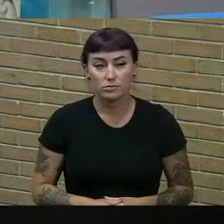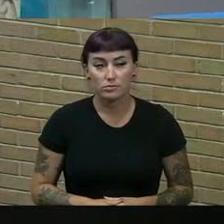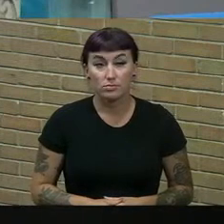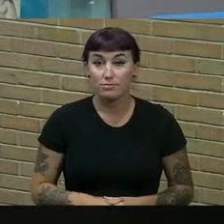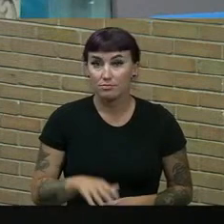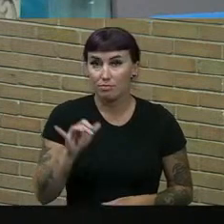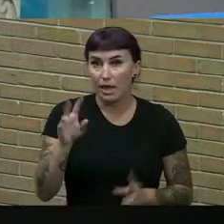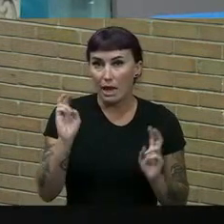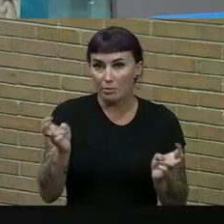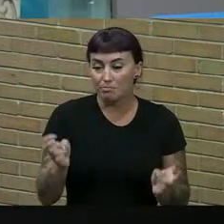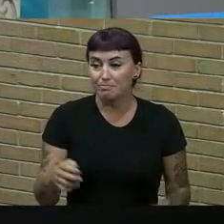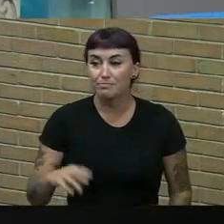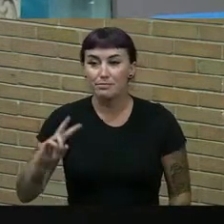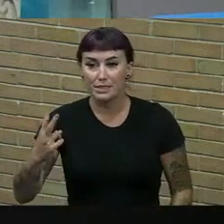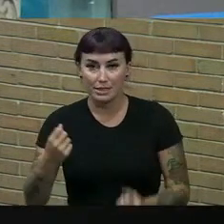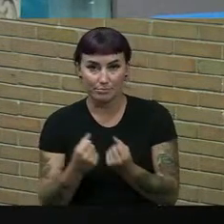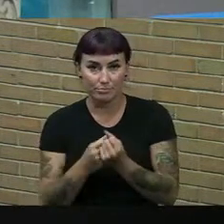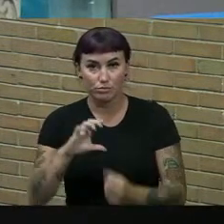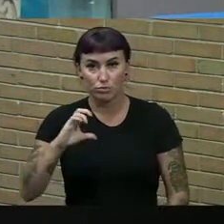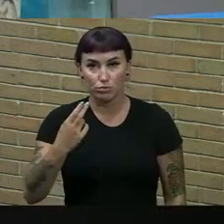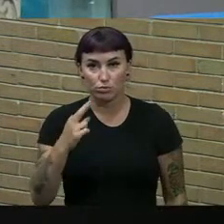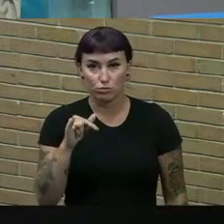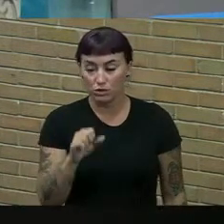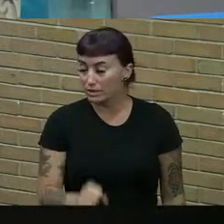item. Second.